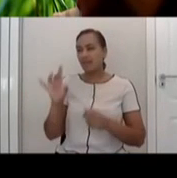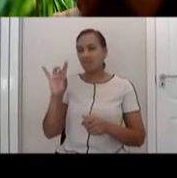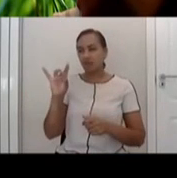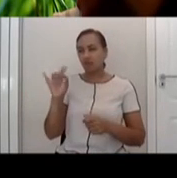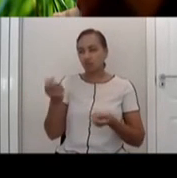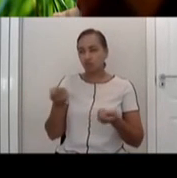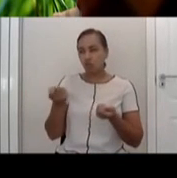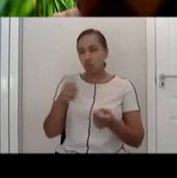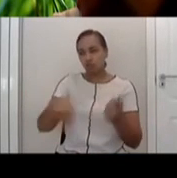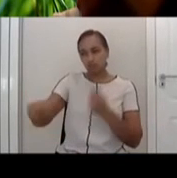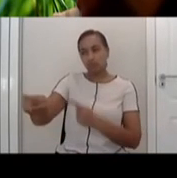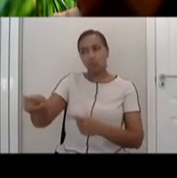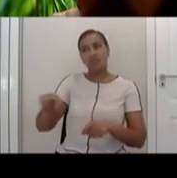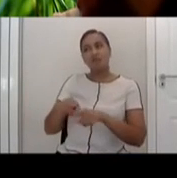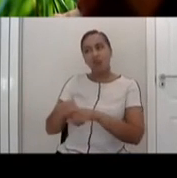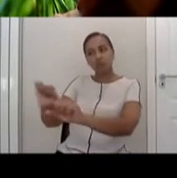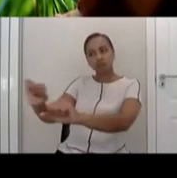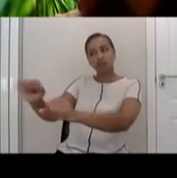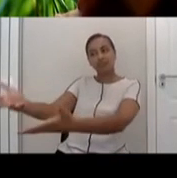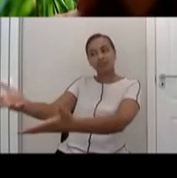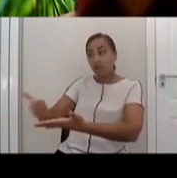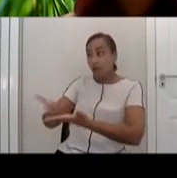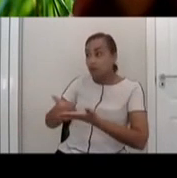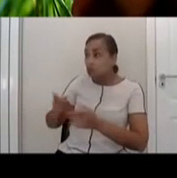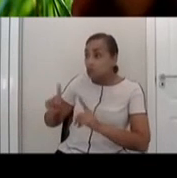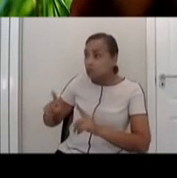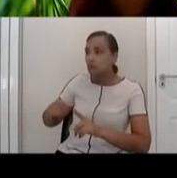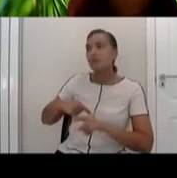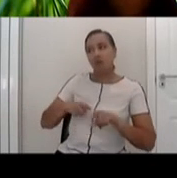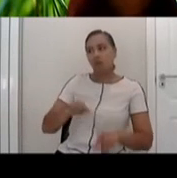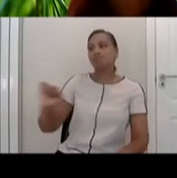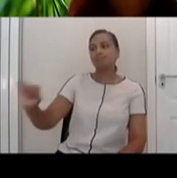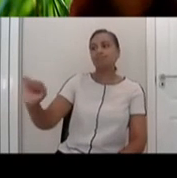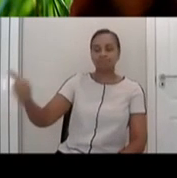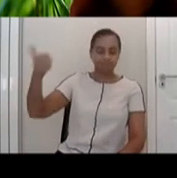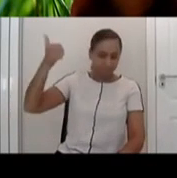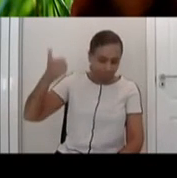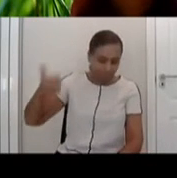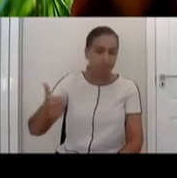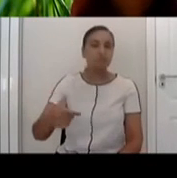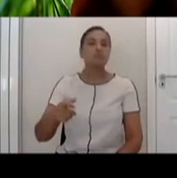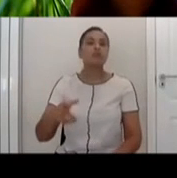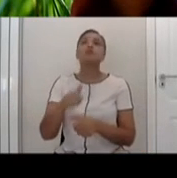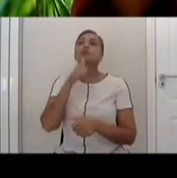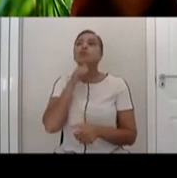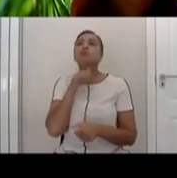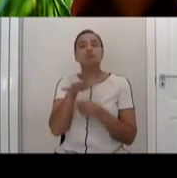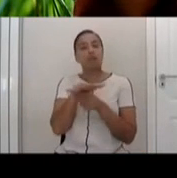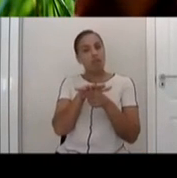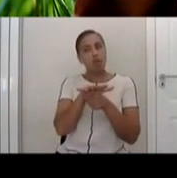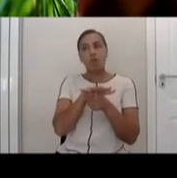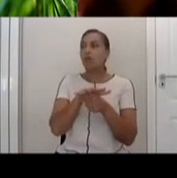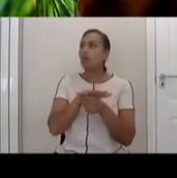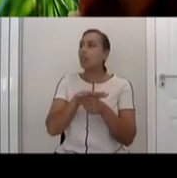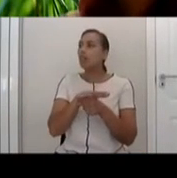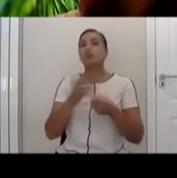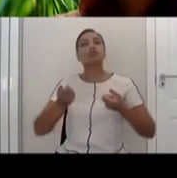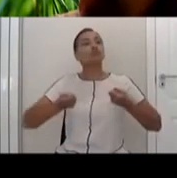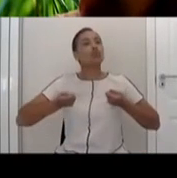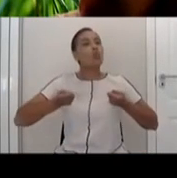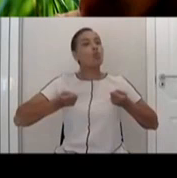their advice and using our local sort of outbreak